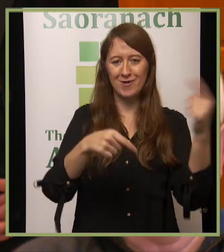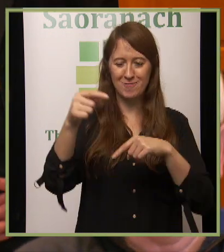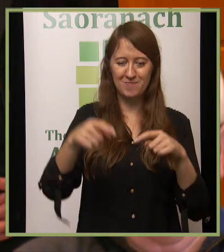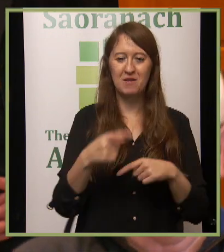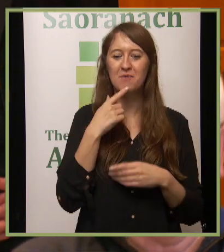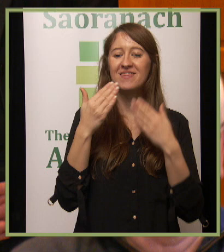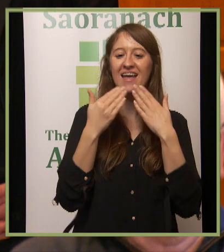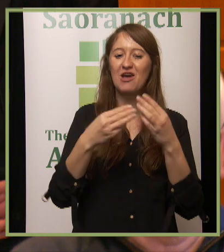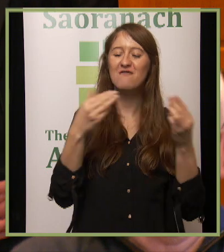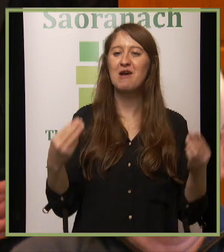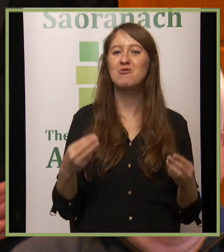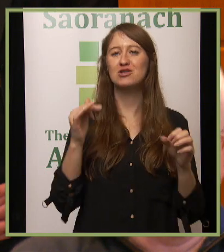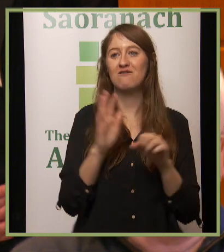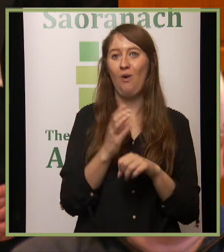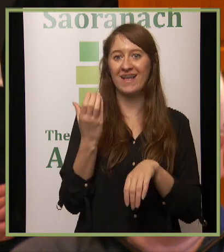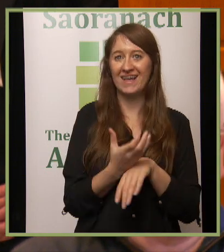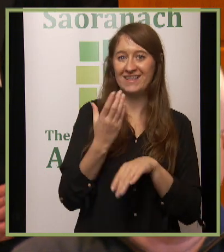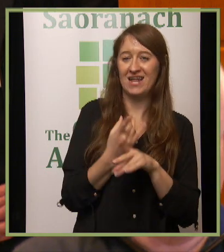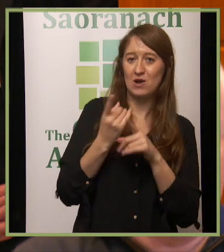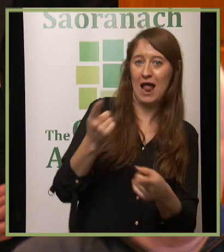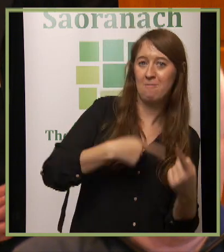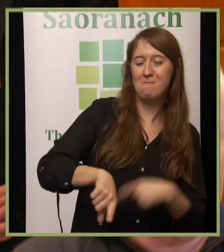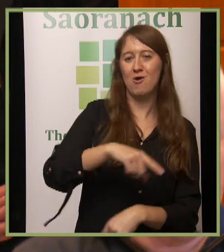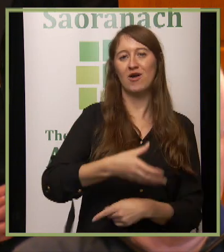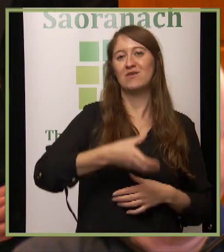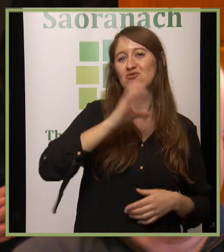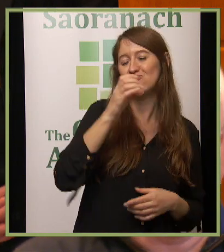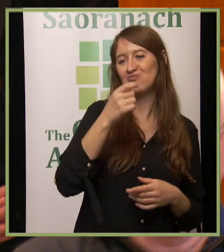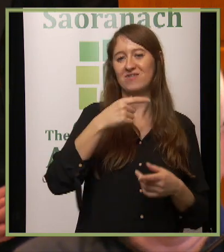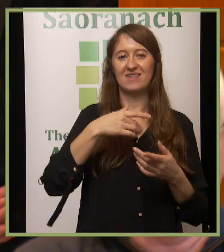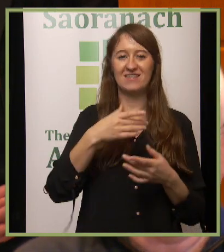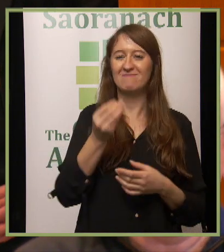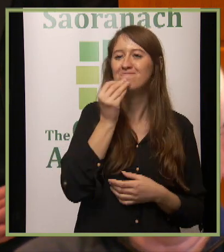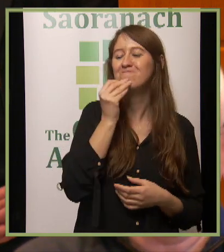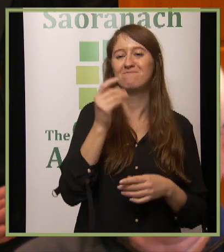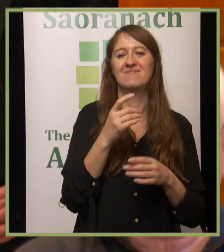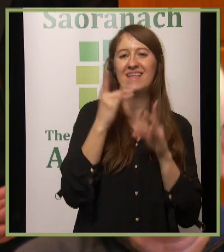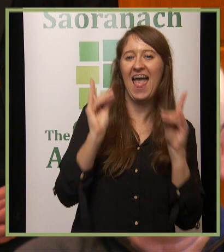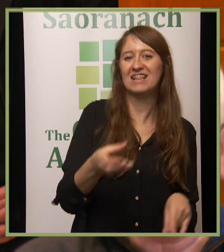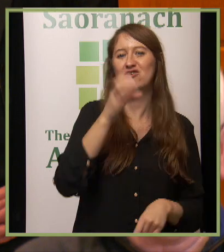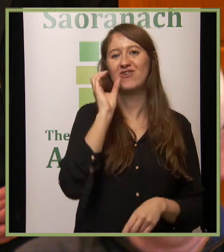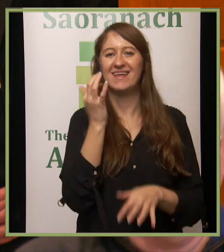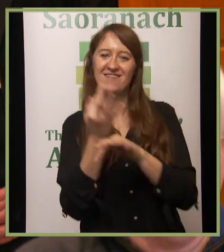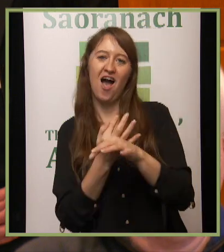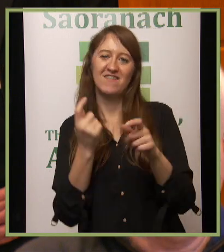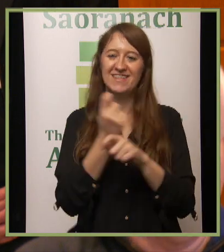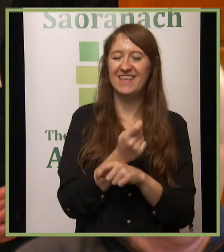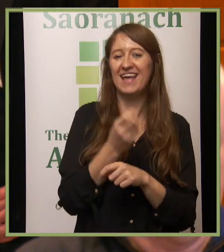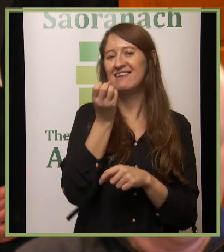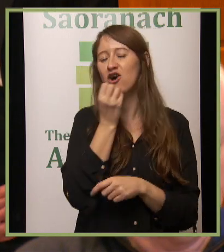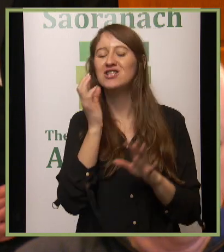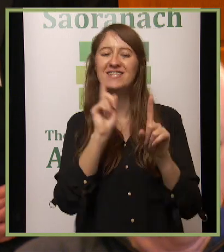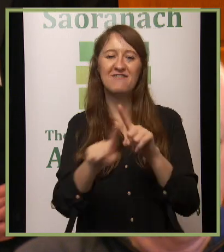the refreshers and the snacks and the sugar levels up and the caffeine and the healthy drinks and teas and lunches,